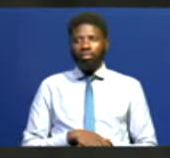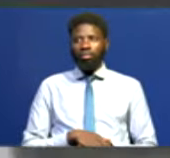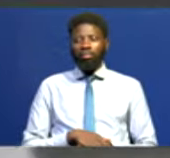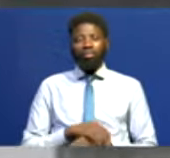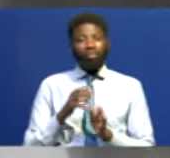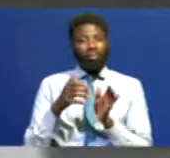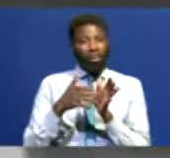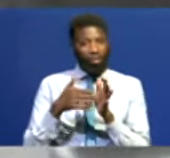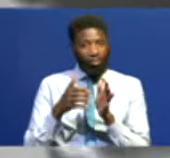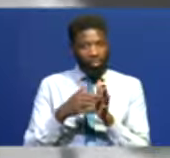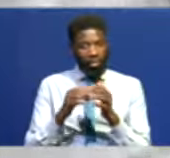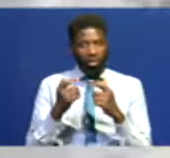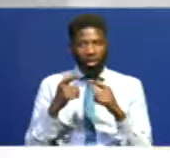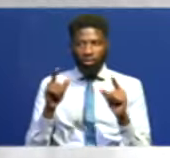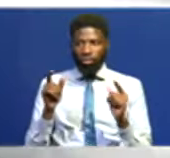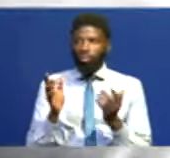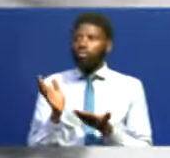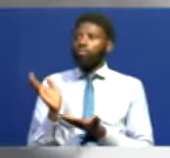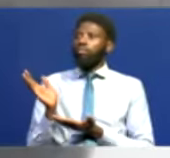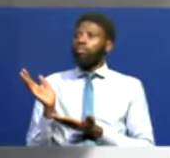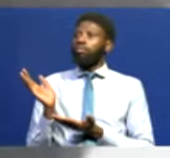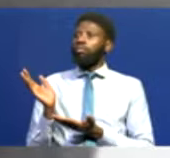Kikamba.